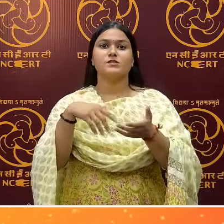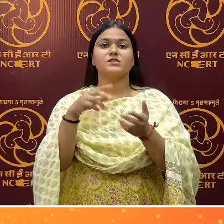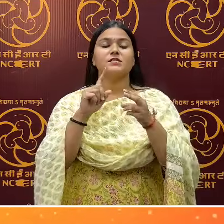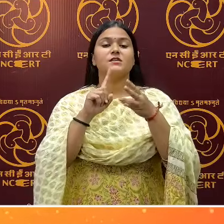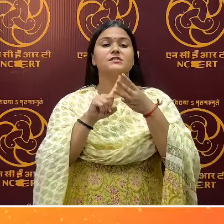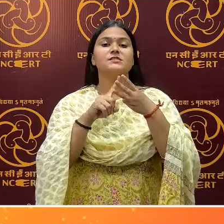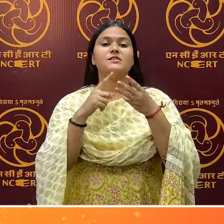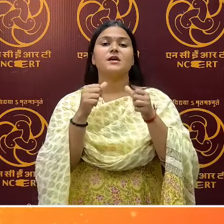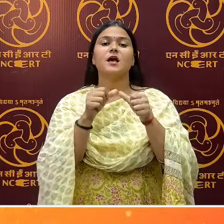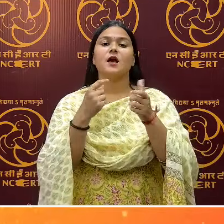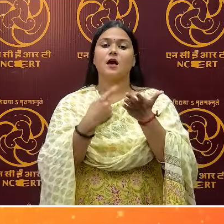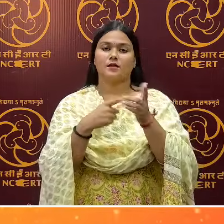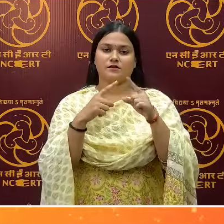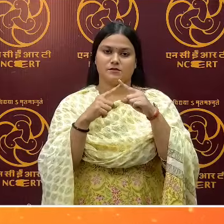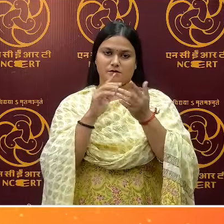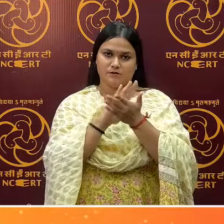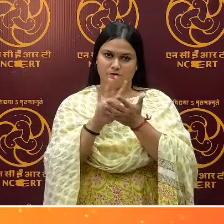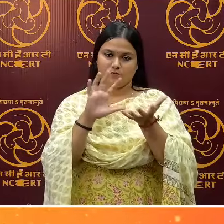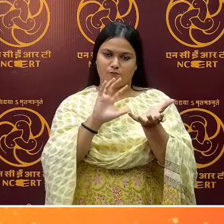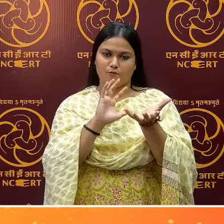rotating all the time.